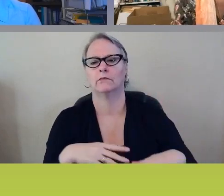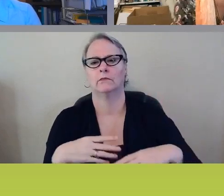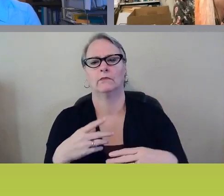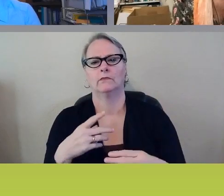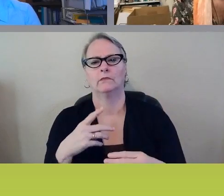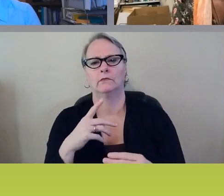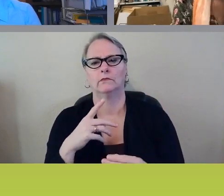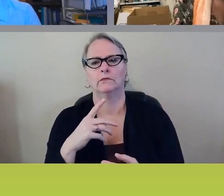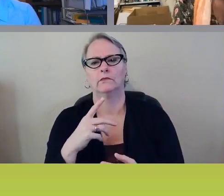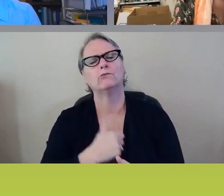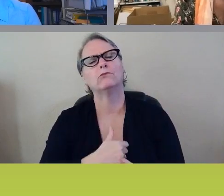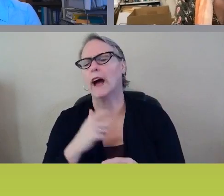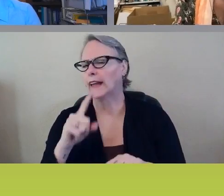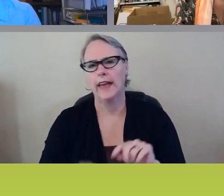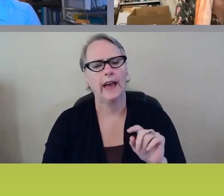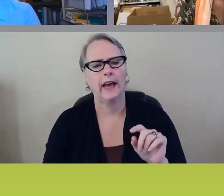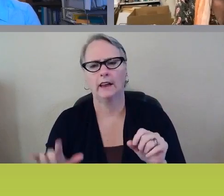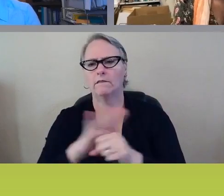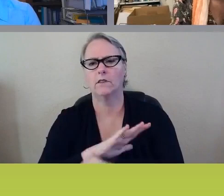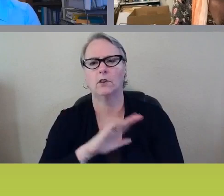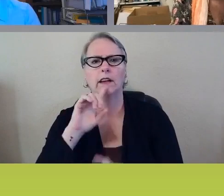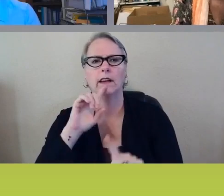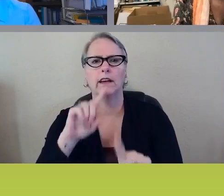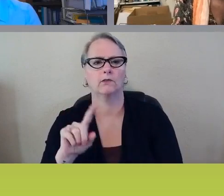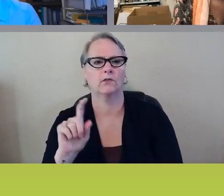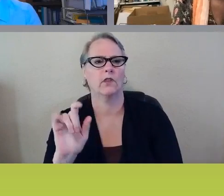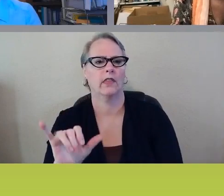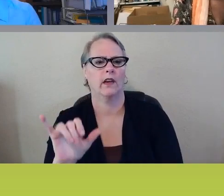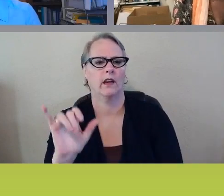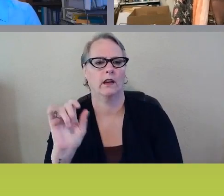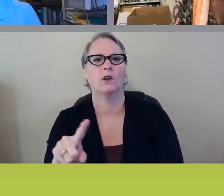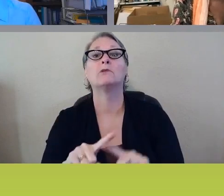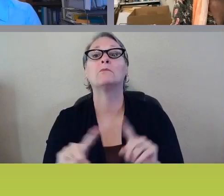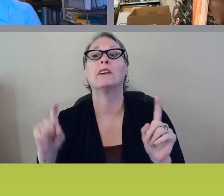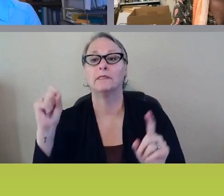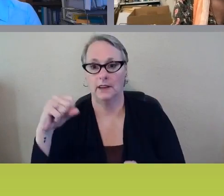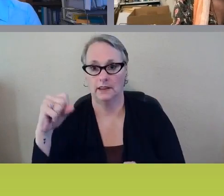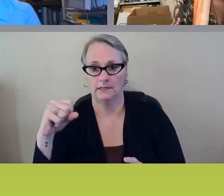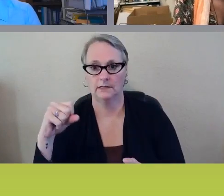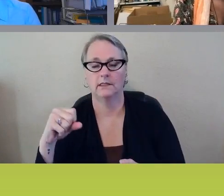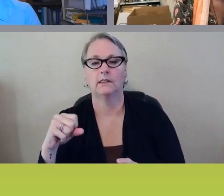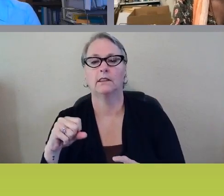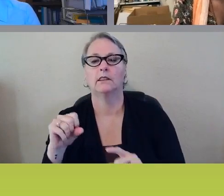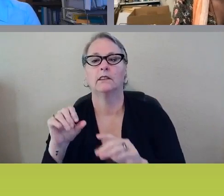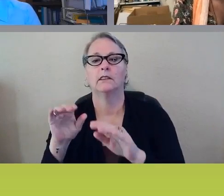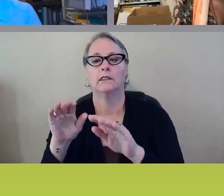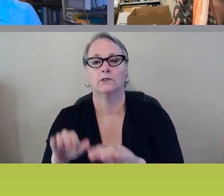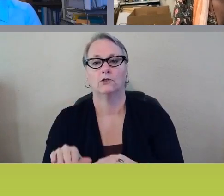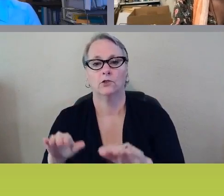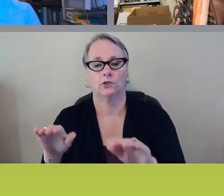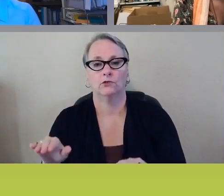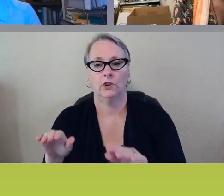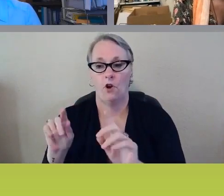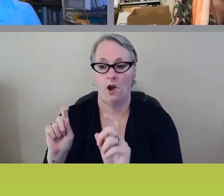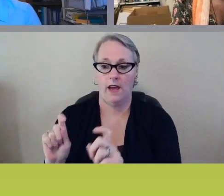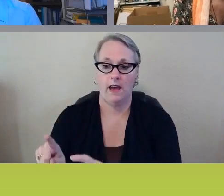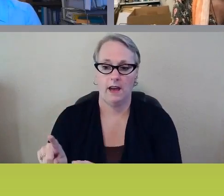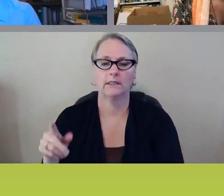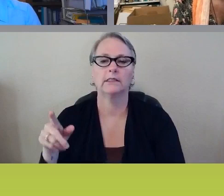answer fully your question, but yes, the children are asked and they are allowed to